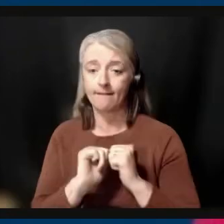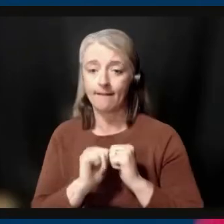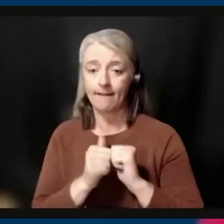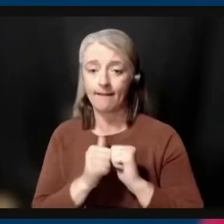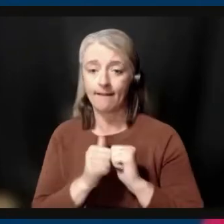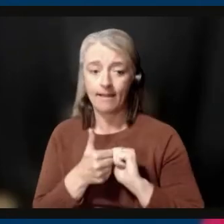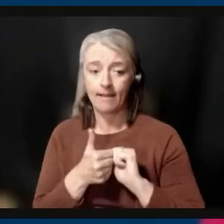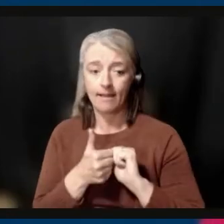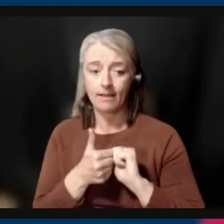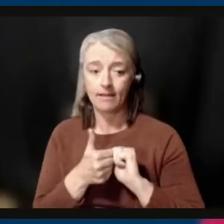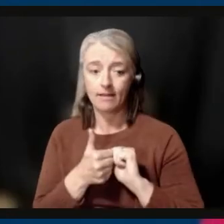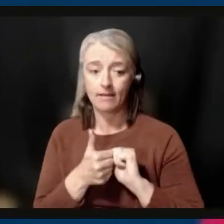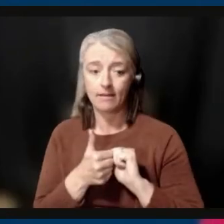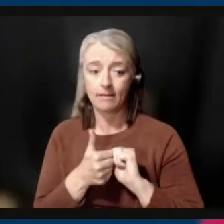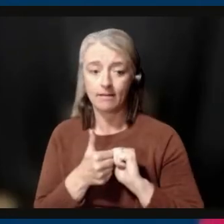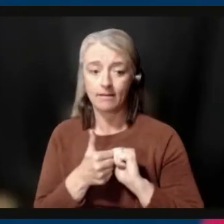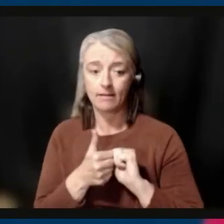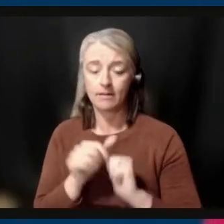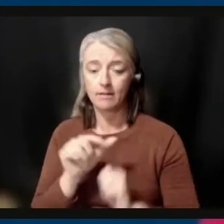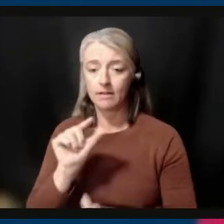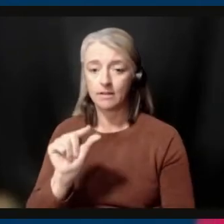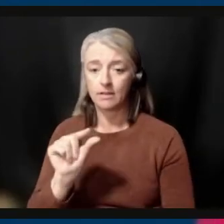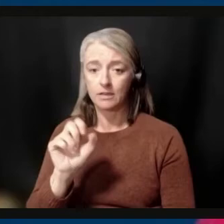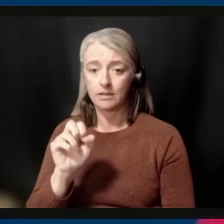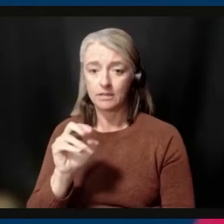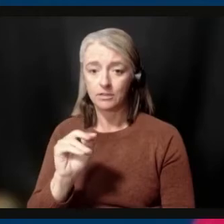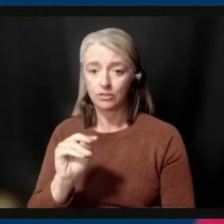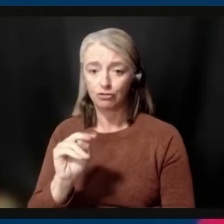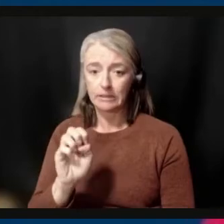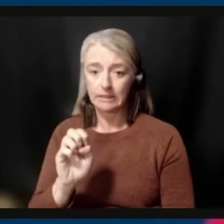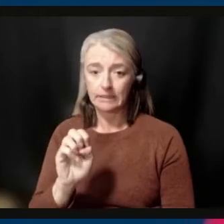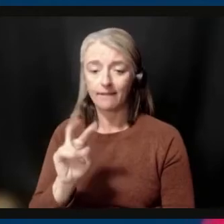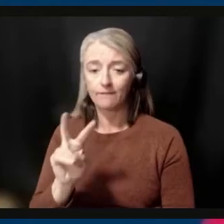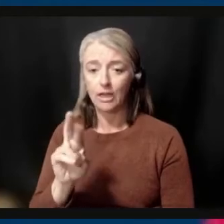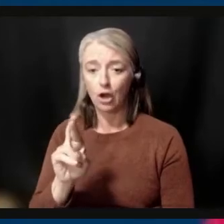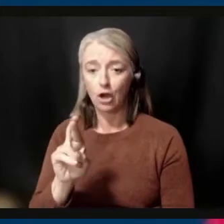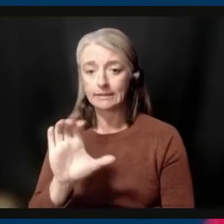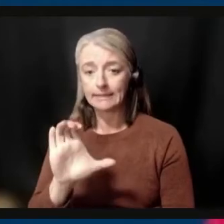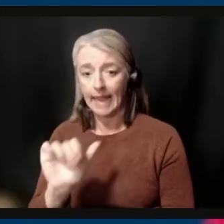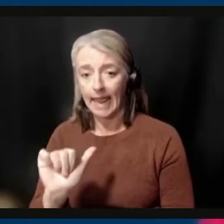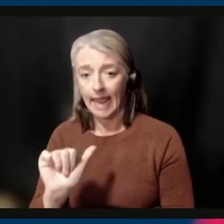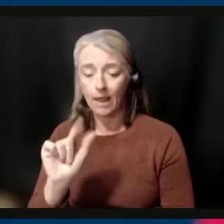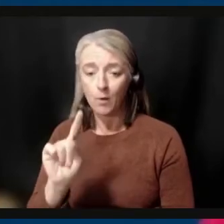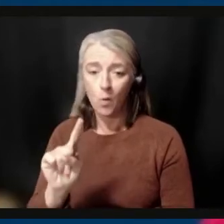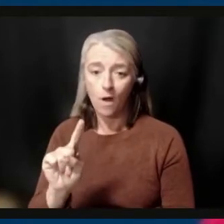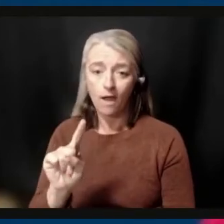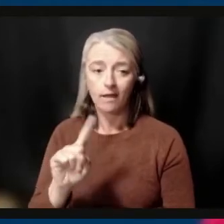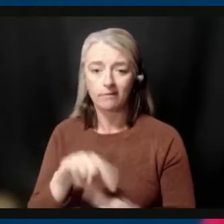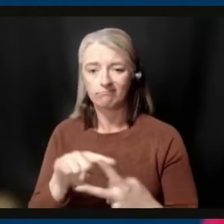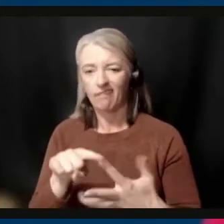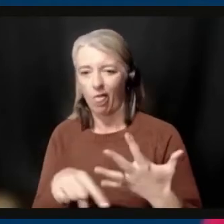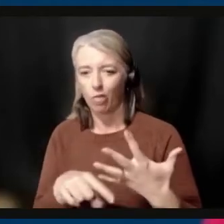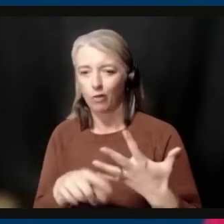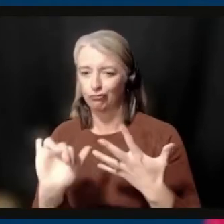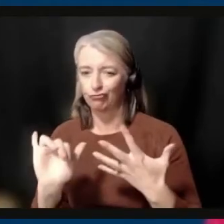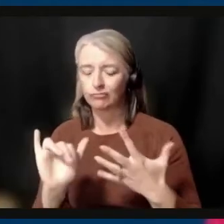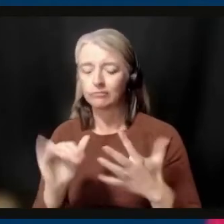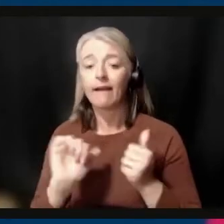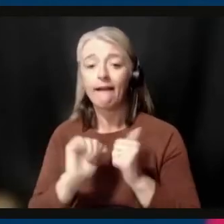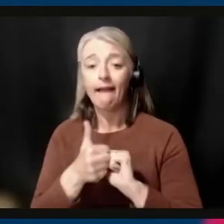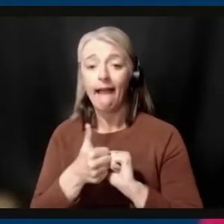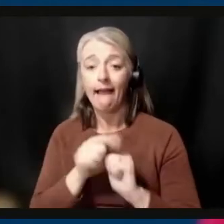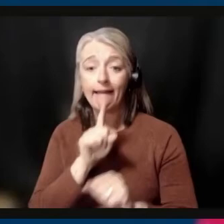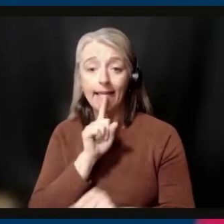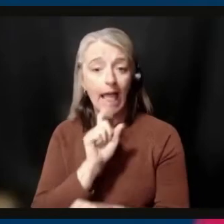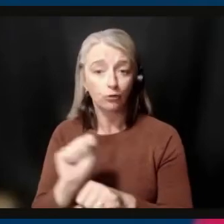like genes like BRCA1 and 2, and there's others as well, how they actually work to